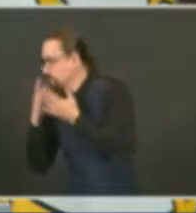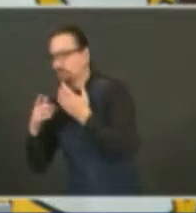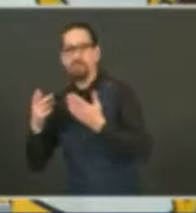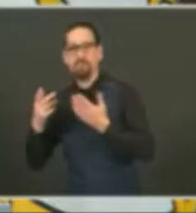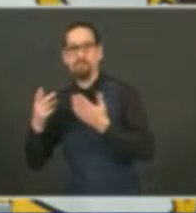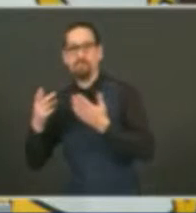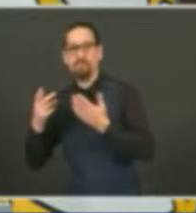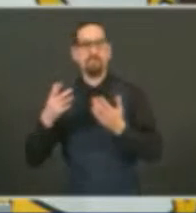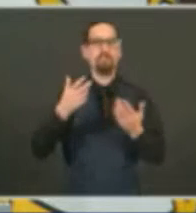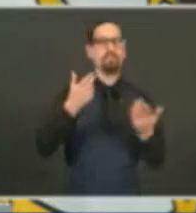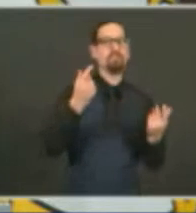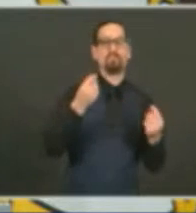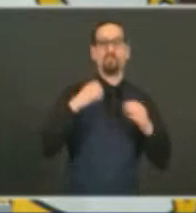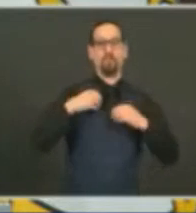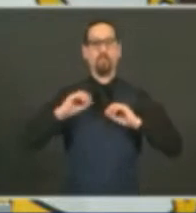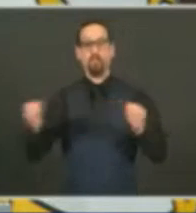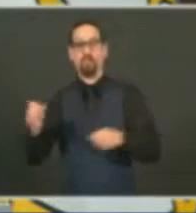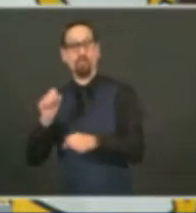non-healthcare setting,